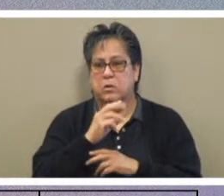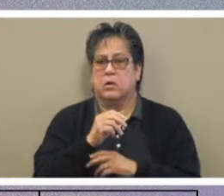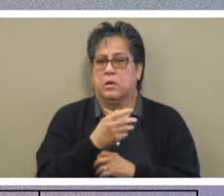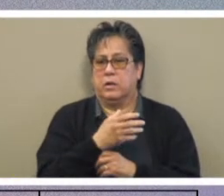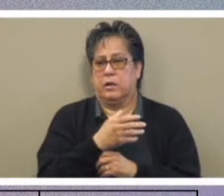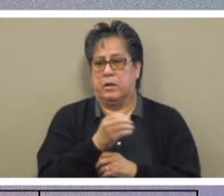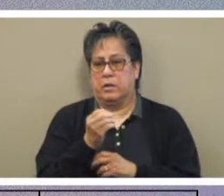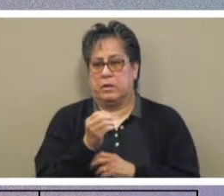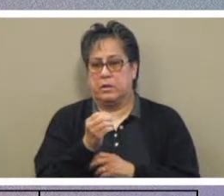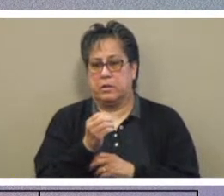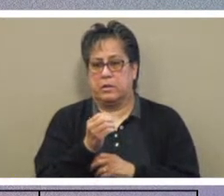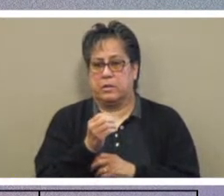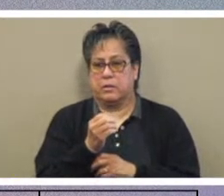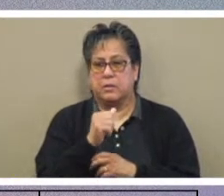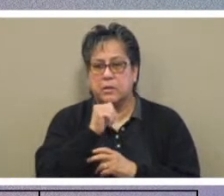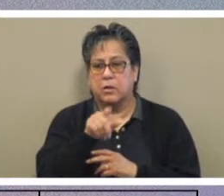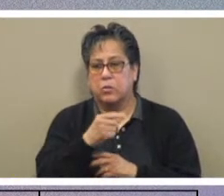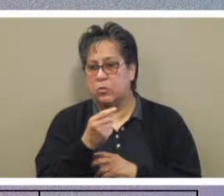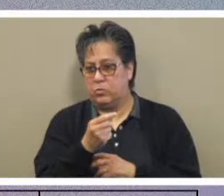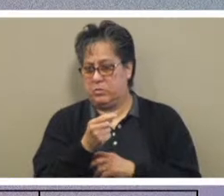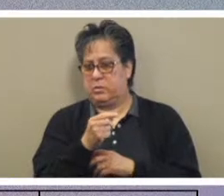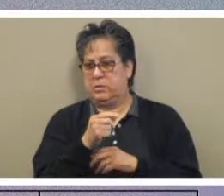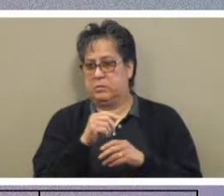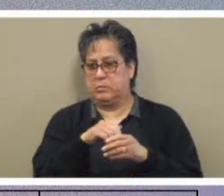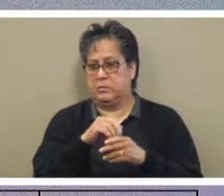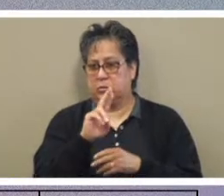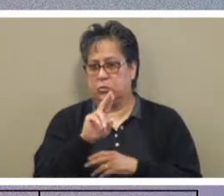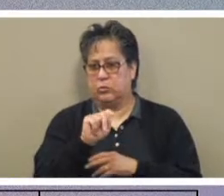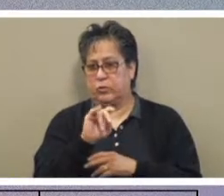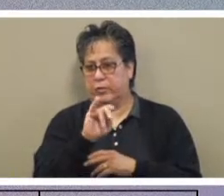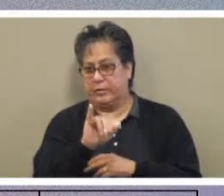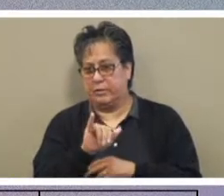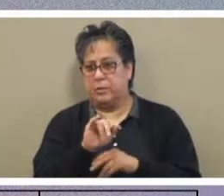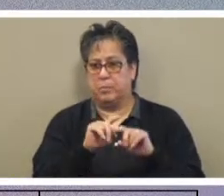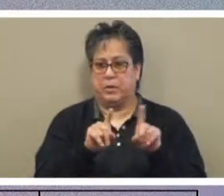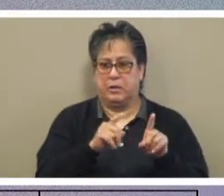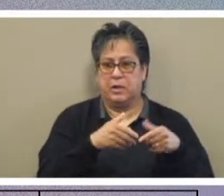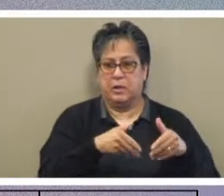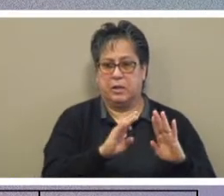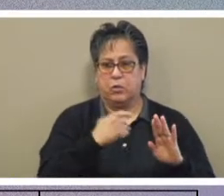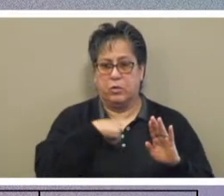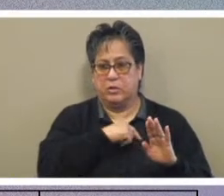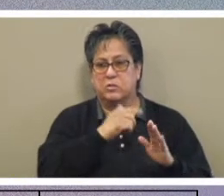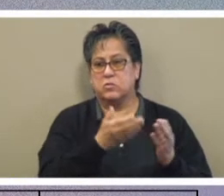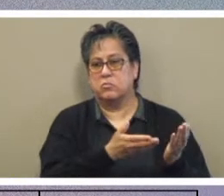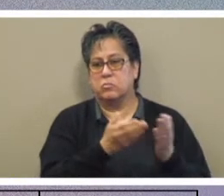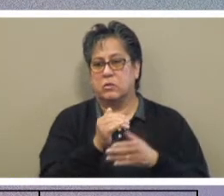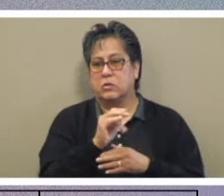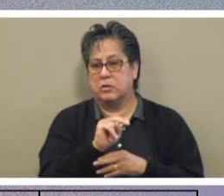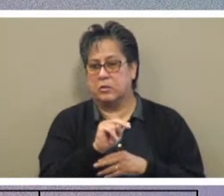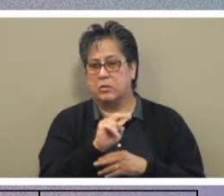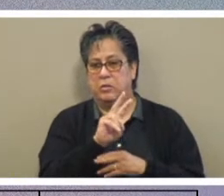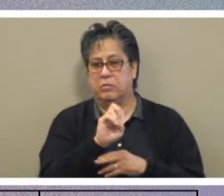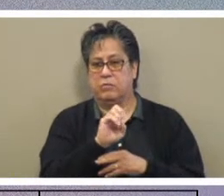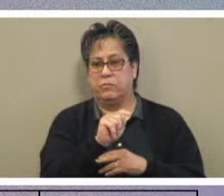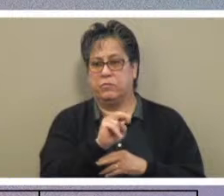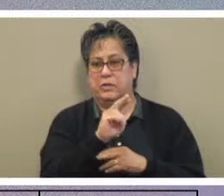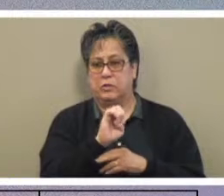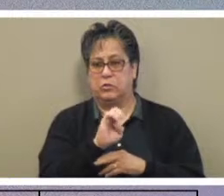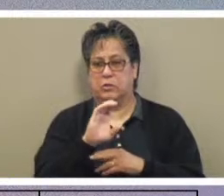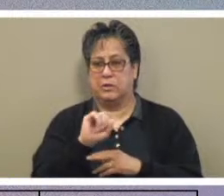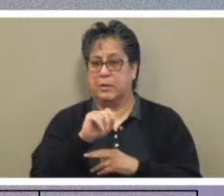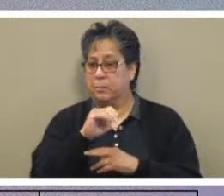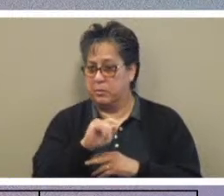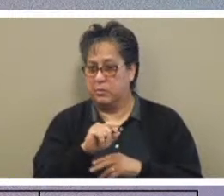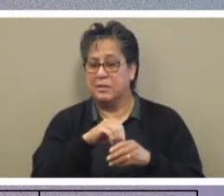water, not only relying on the utility. This has allowed us to bring in venture capital investment into our